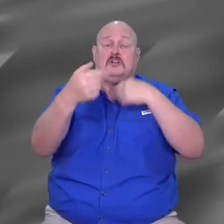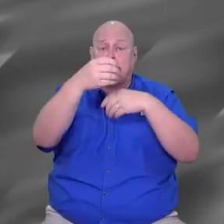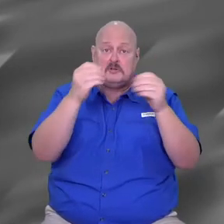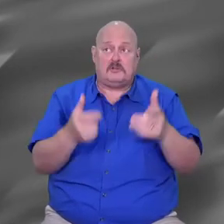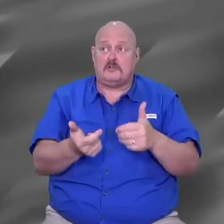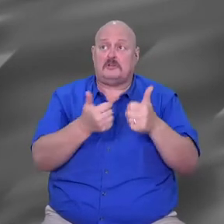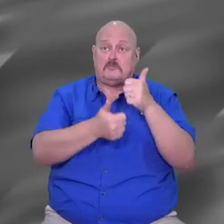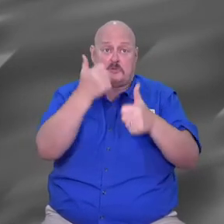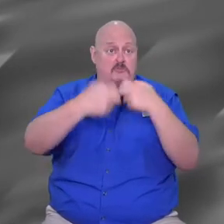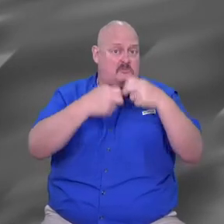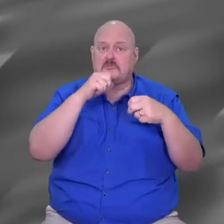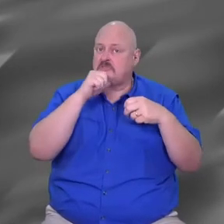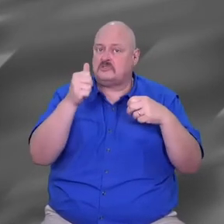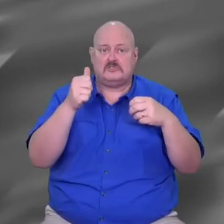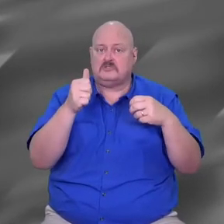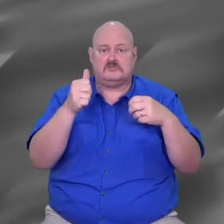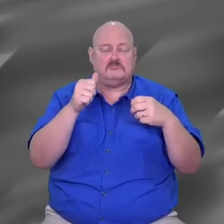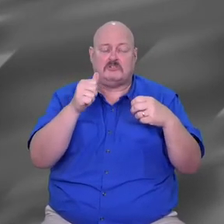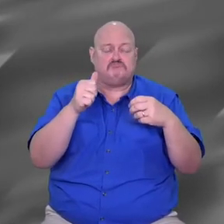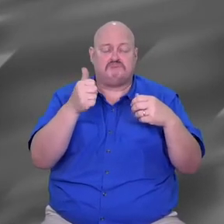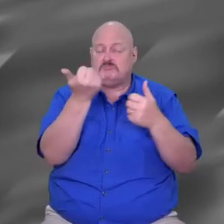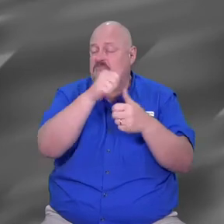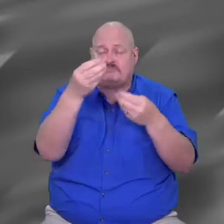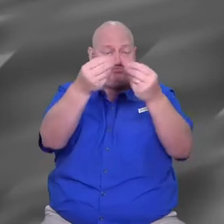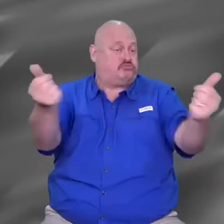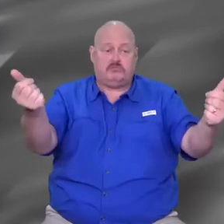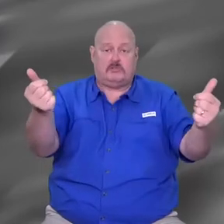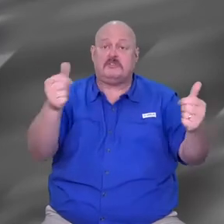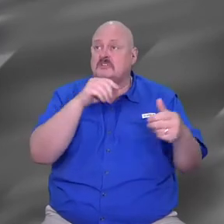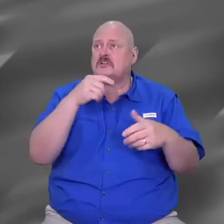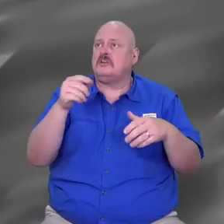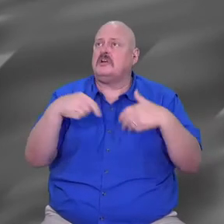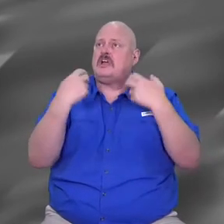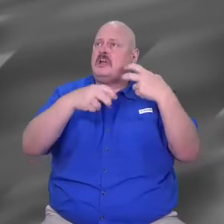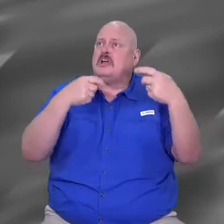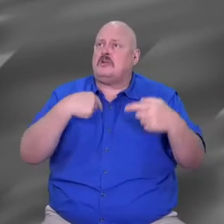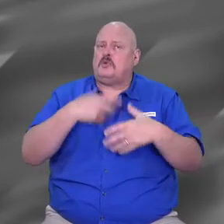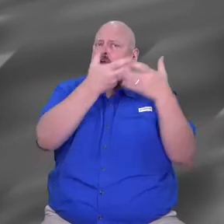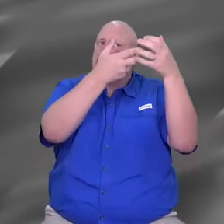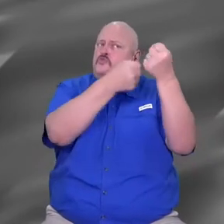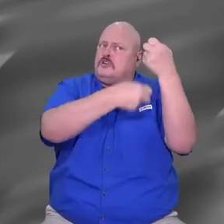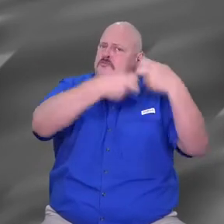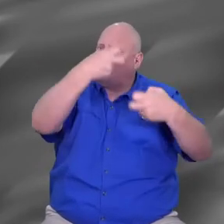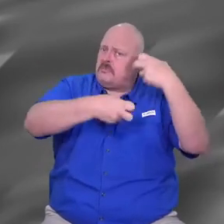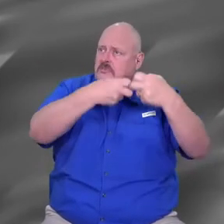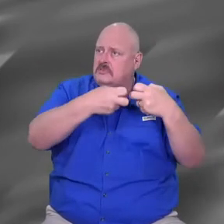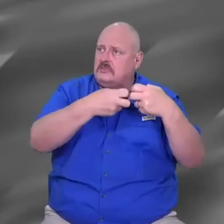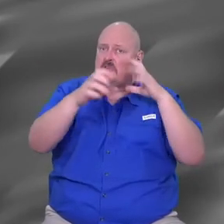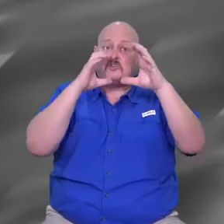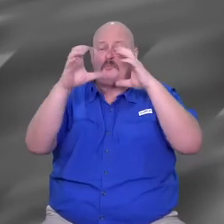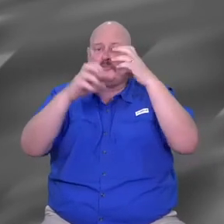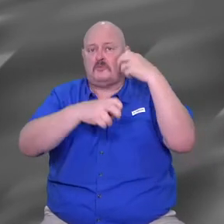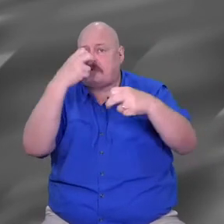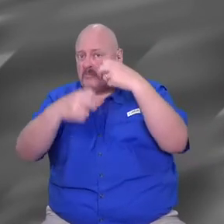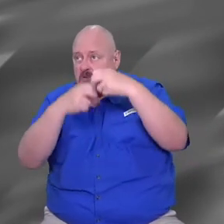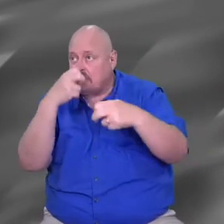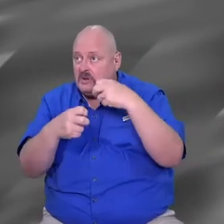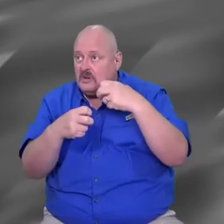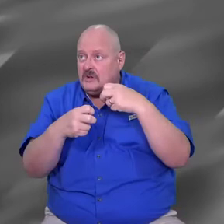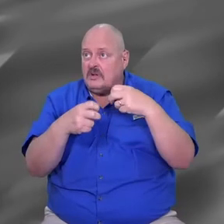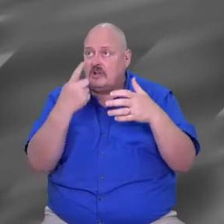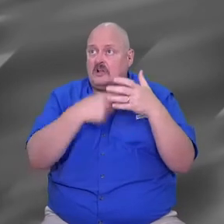the issues would not even be present. You know, people say, well, we're having trust issues. We're having communication issues. Well,